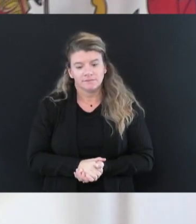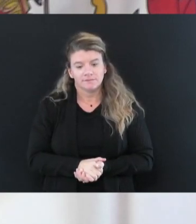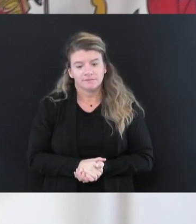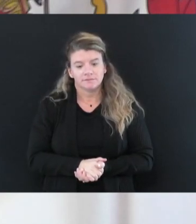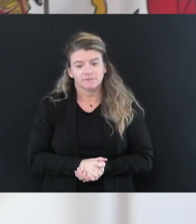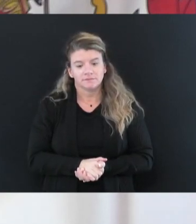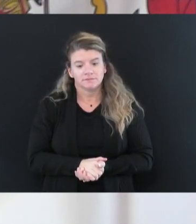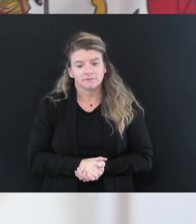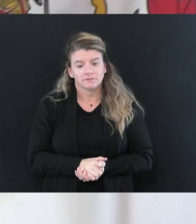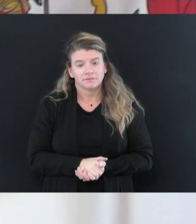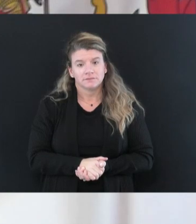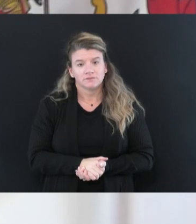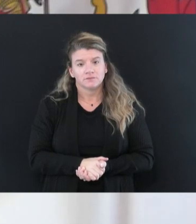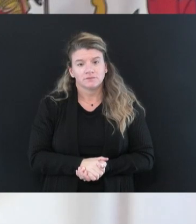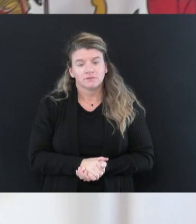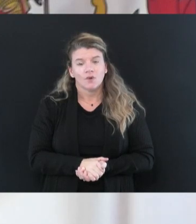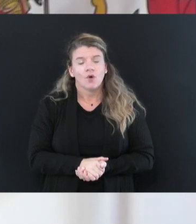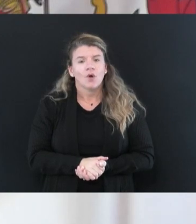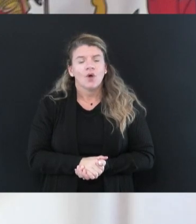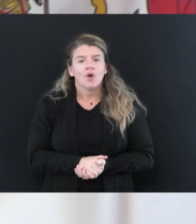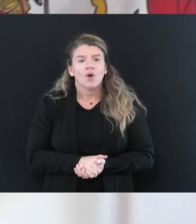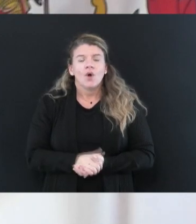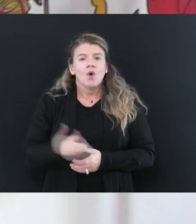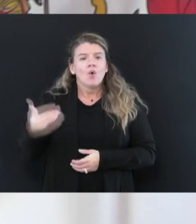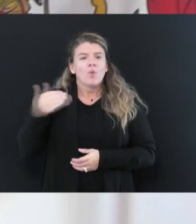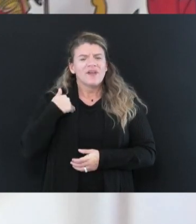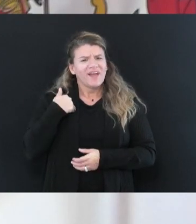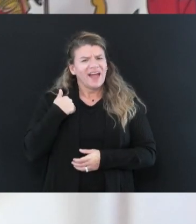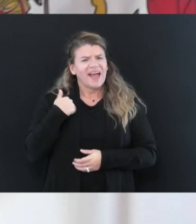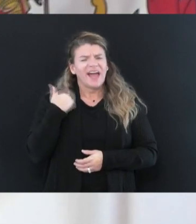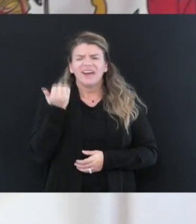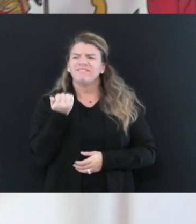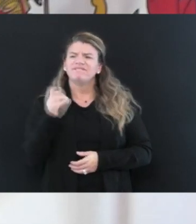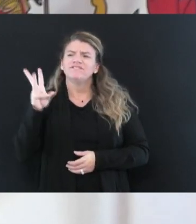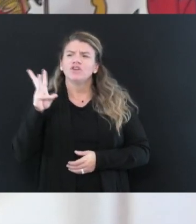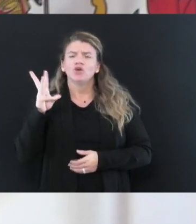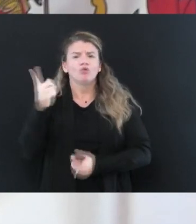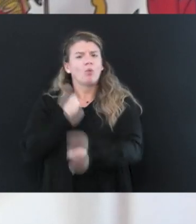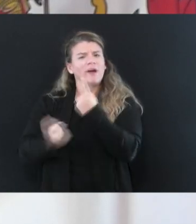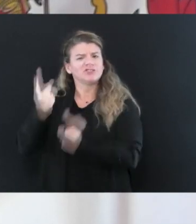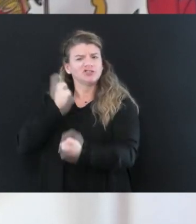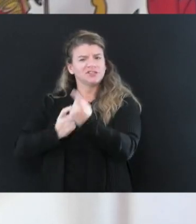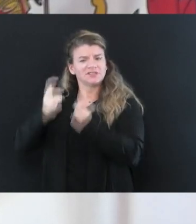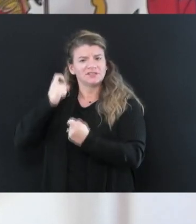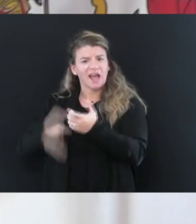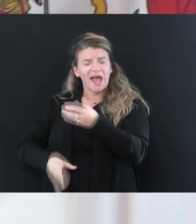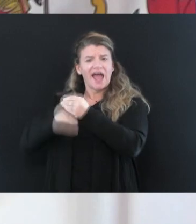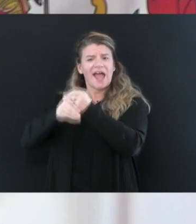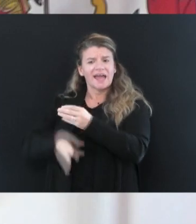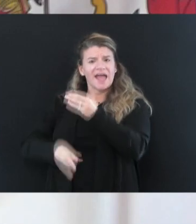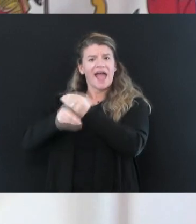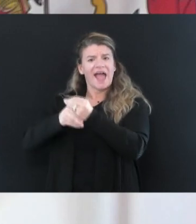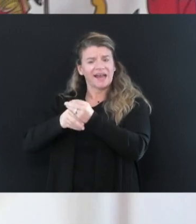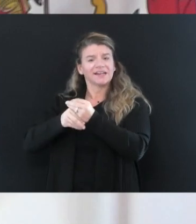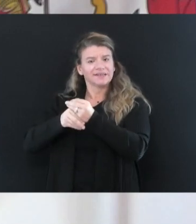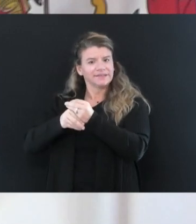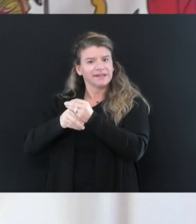been some additional questions come up or questioning about our CARES Act